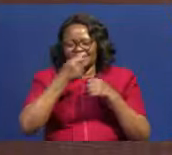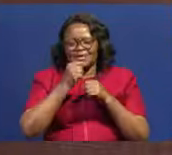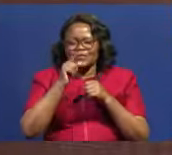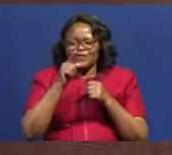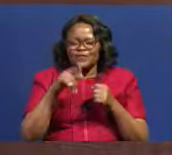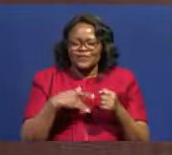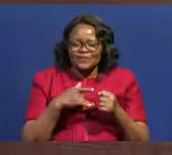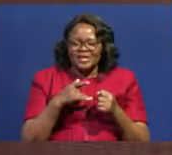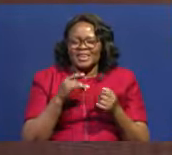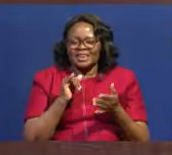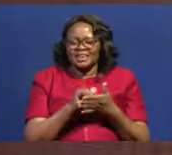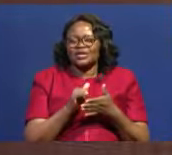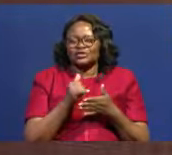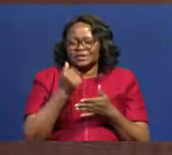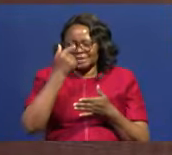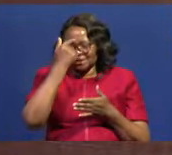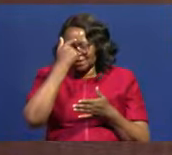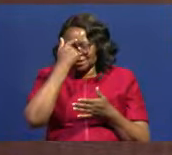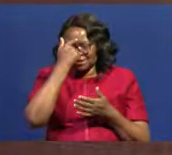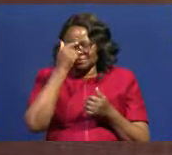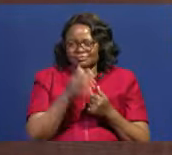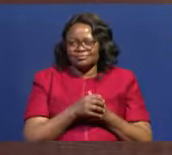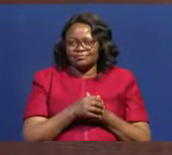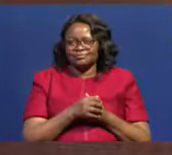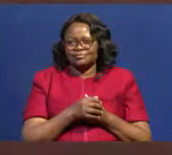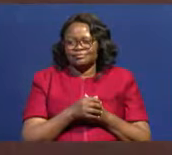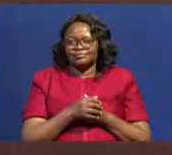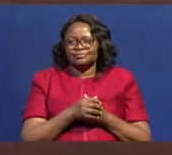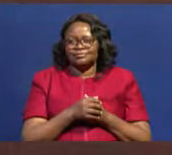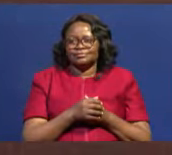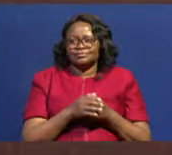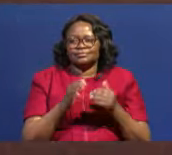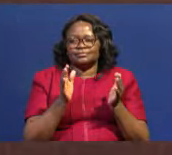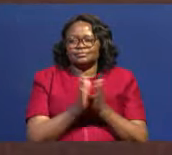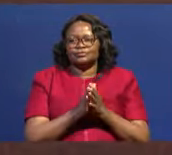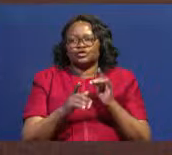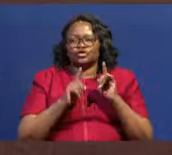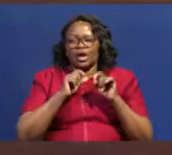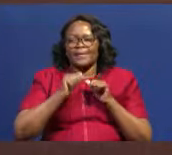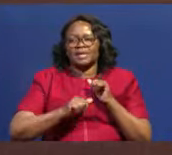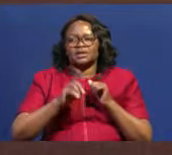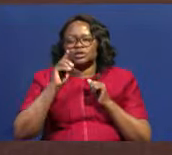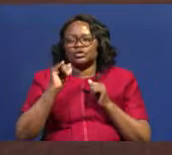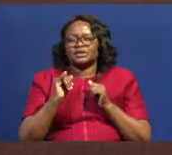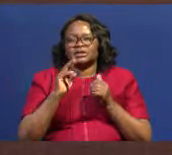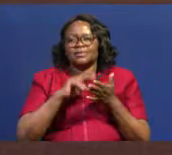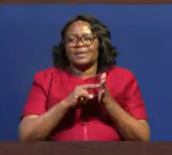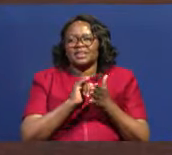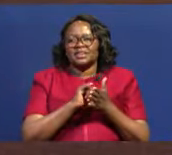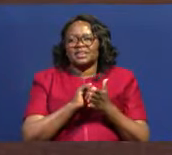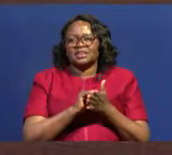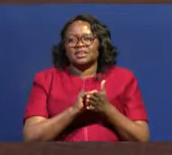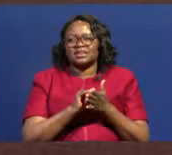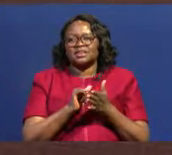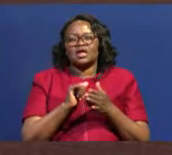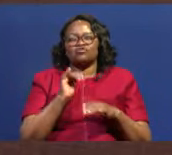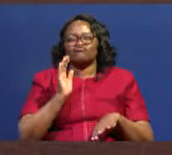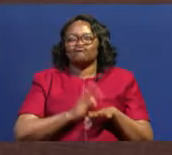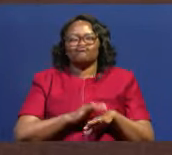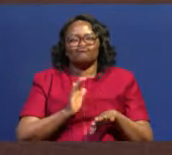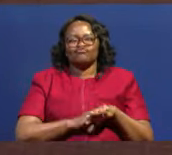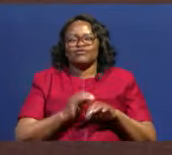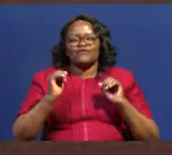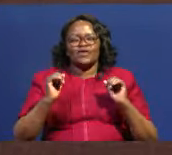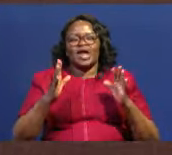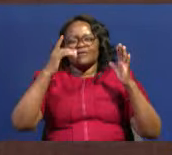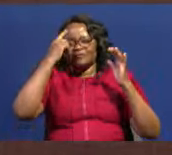feel at India even though you're in another country. And talking about Diwali, it means a very joyous and exciting